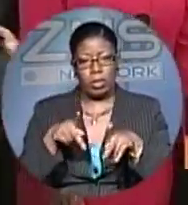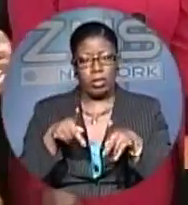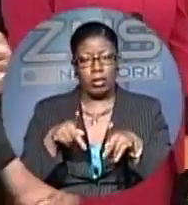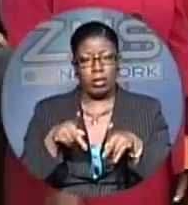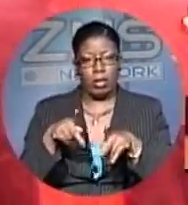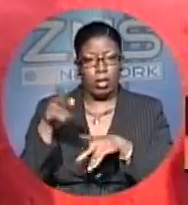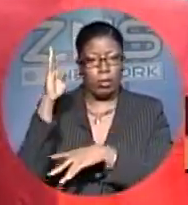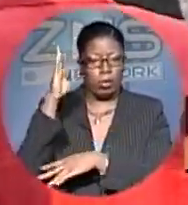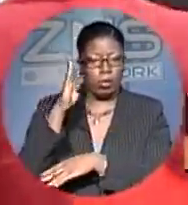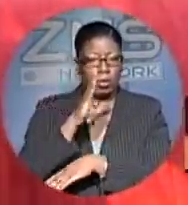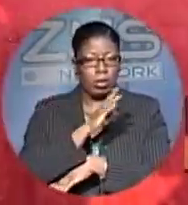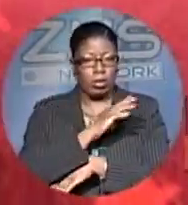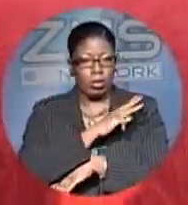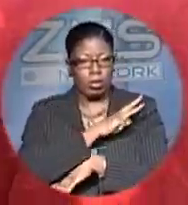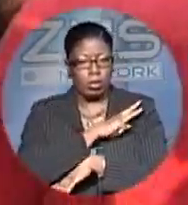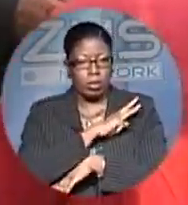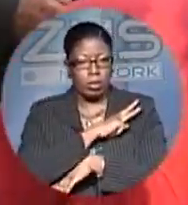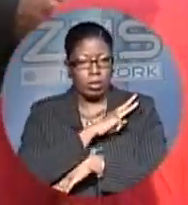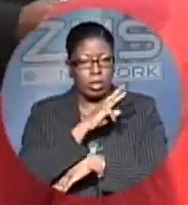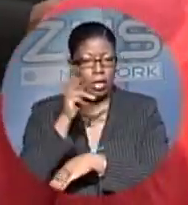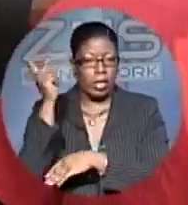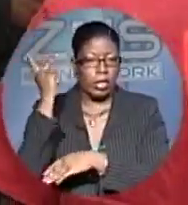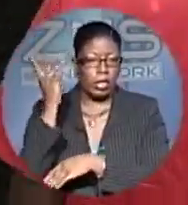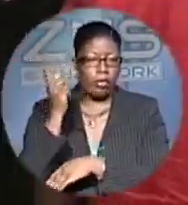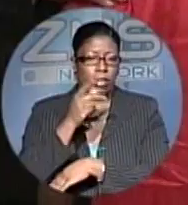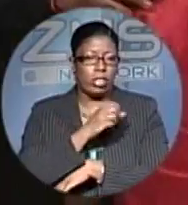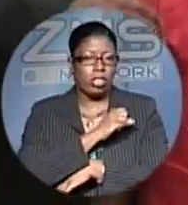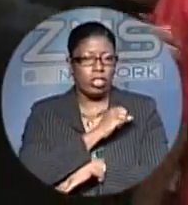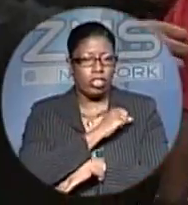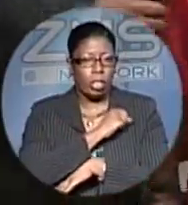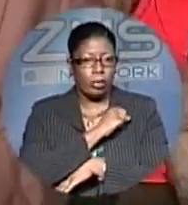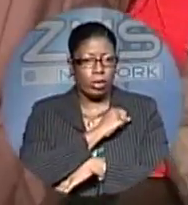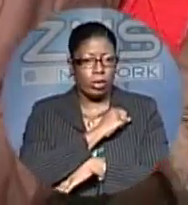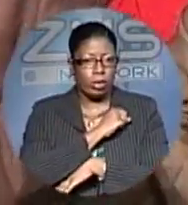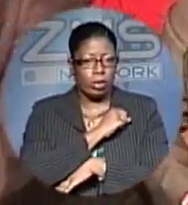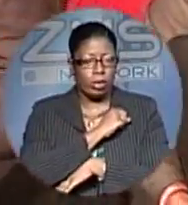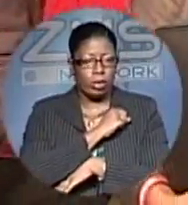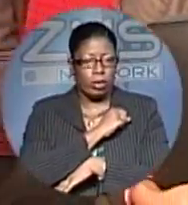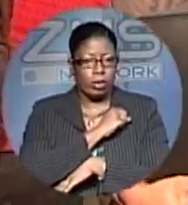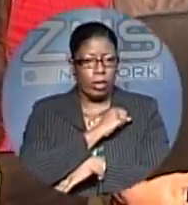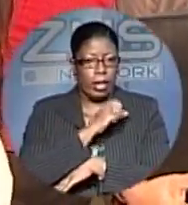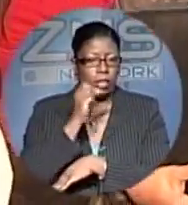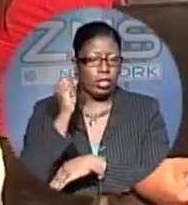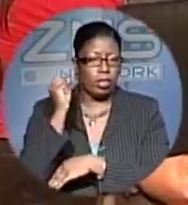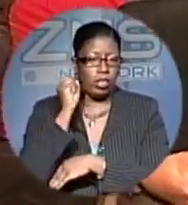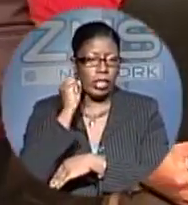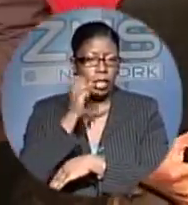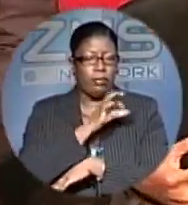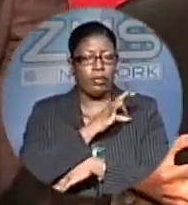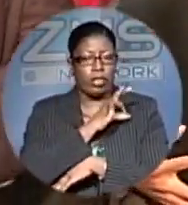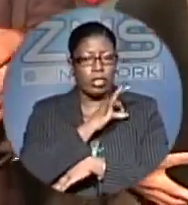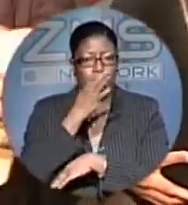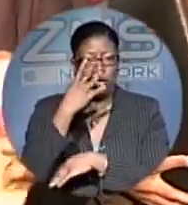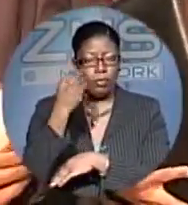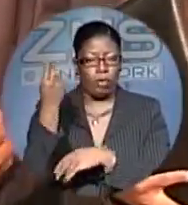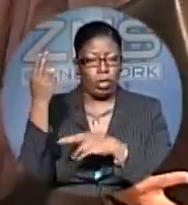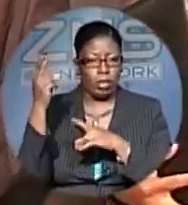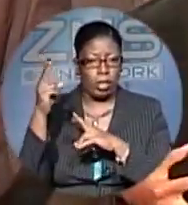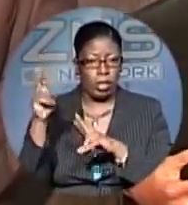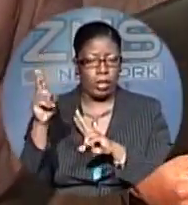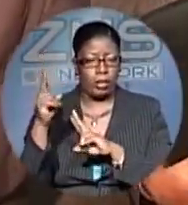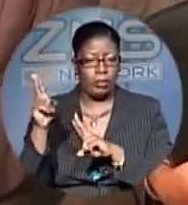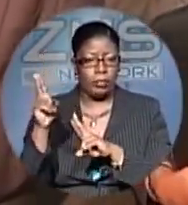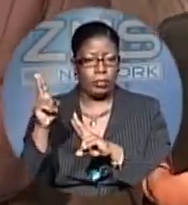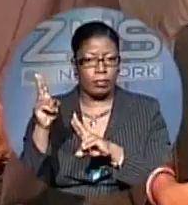in Bainstown and Grantstown, Karen Shepherd in Anglestown, former sports sensation Chanel Ferguson in Fox Hill, Winsome Miller for Golden